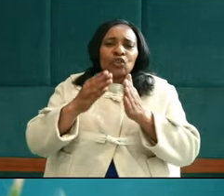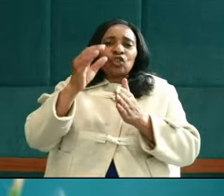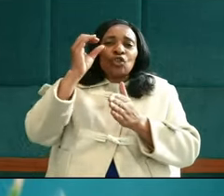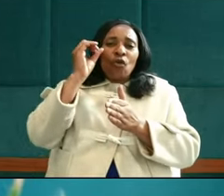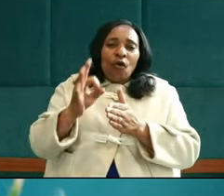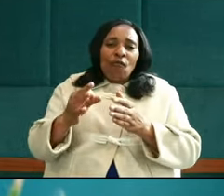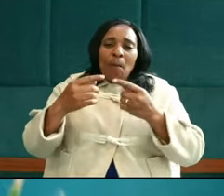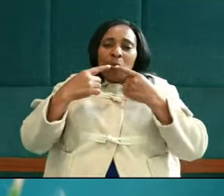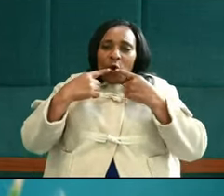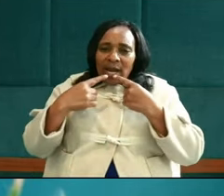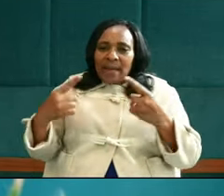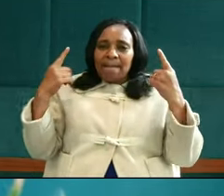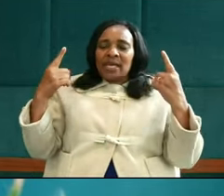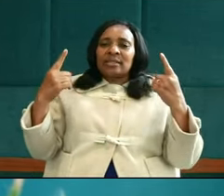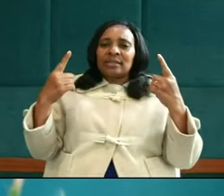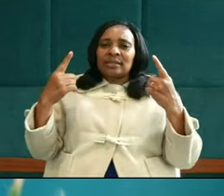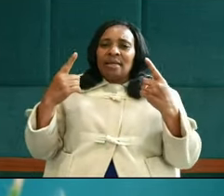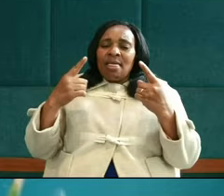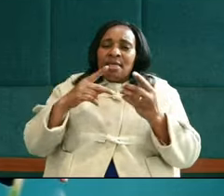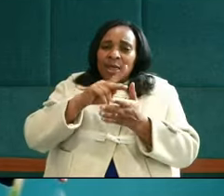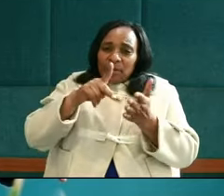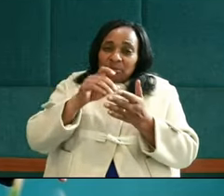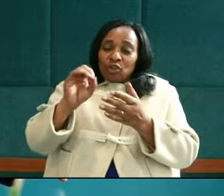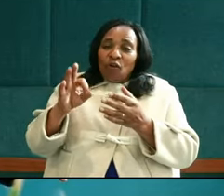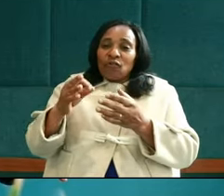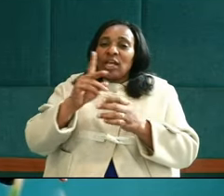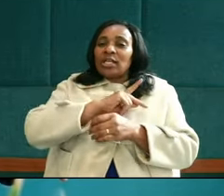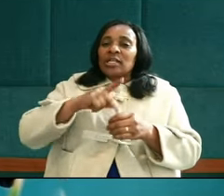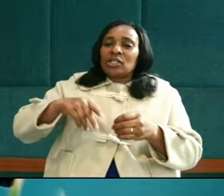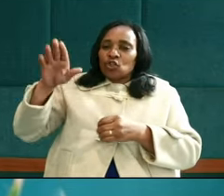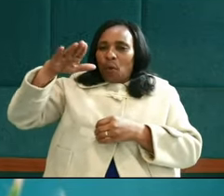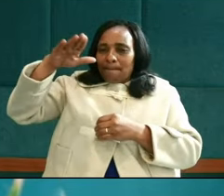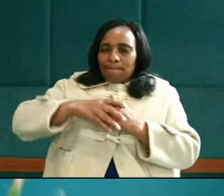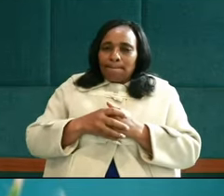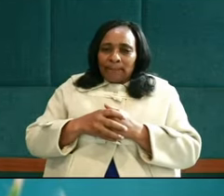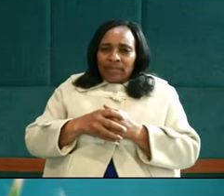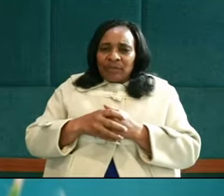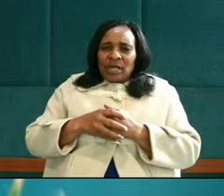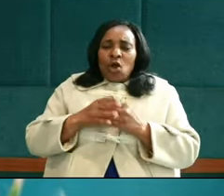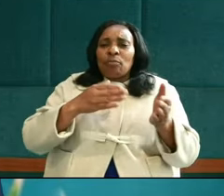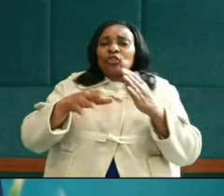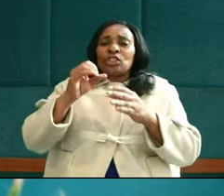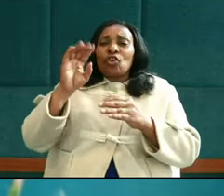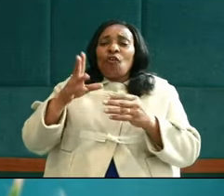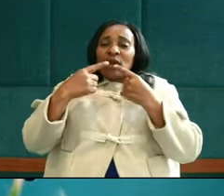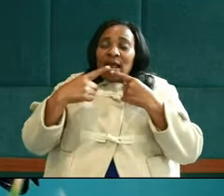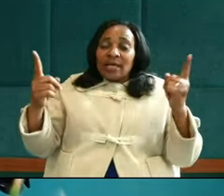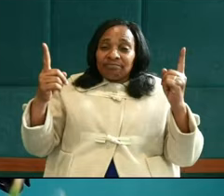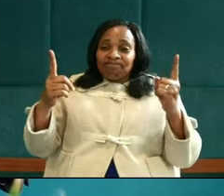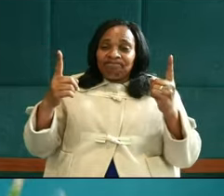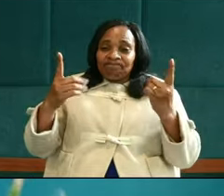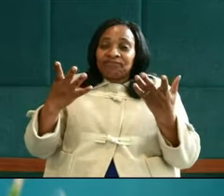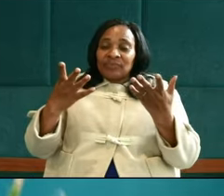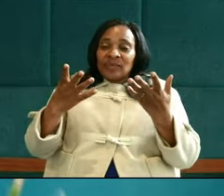proclaiming the principles of the kingdom. Priorities of proclaiming the principles of the